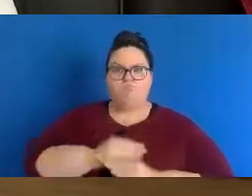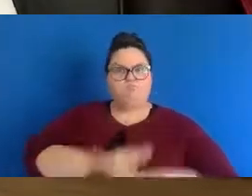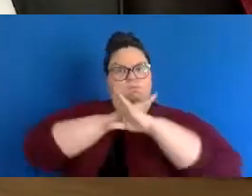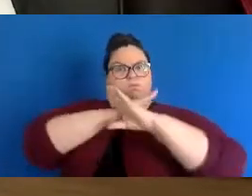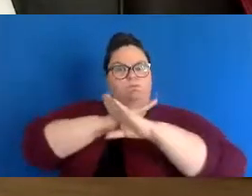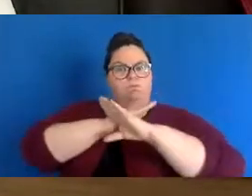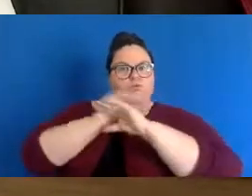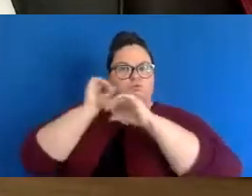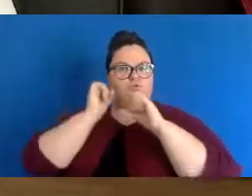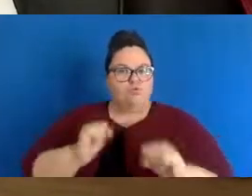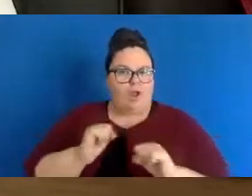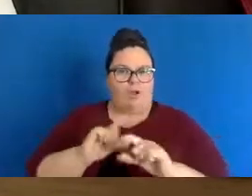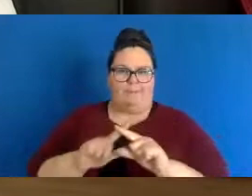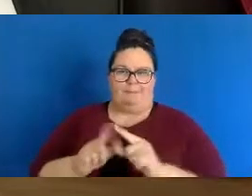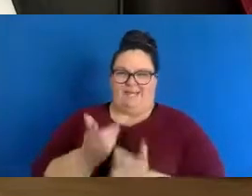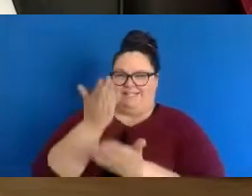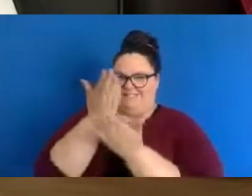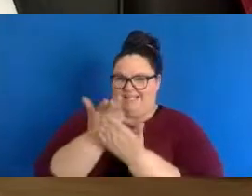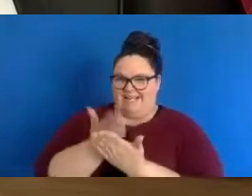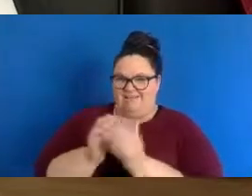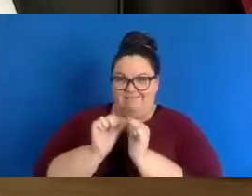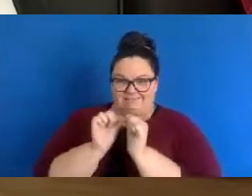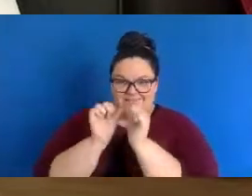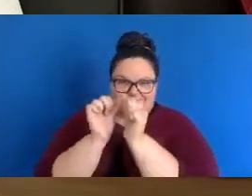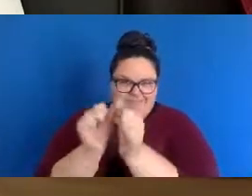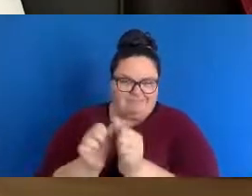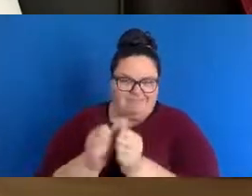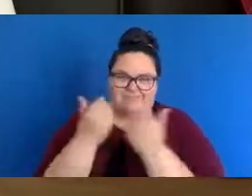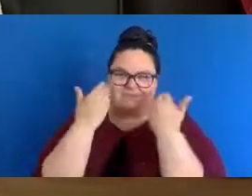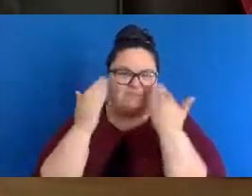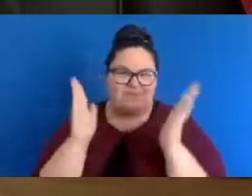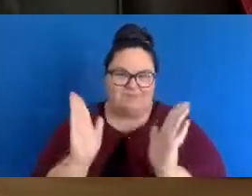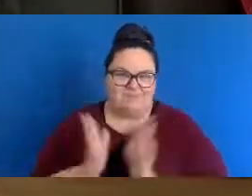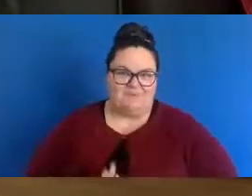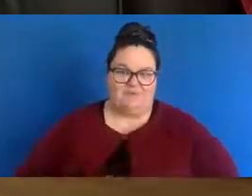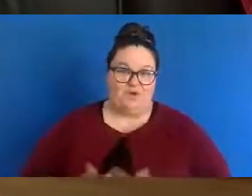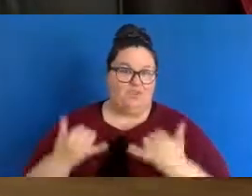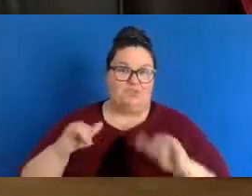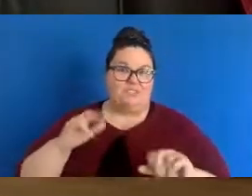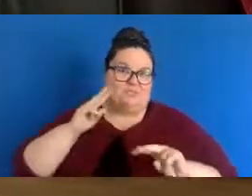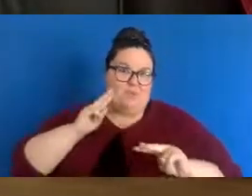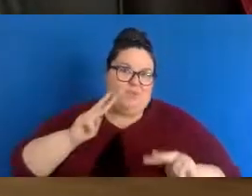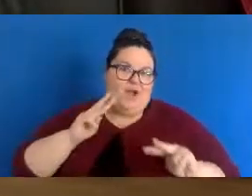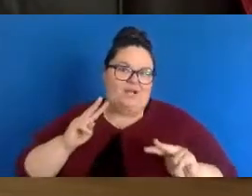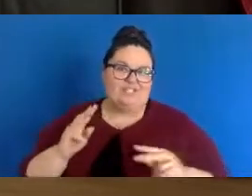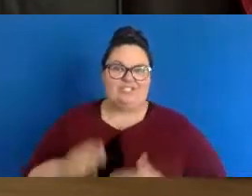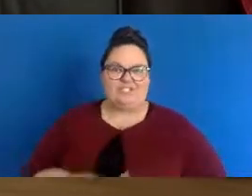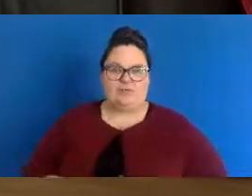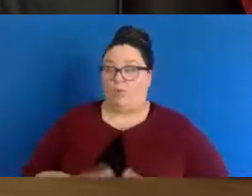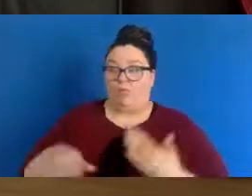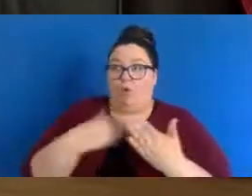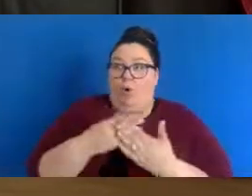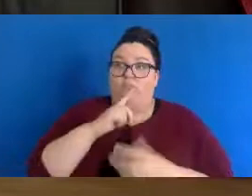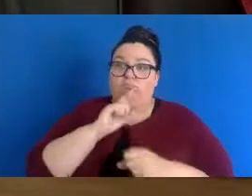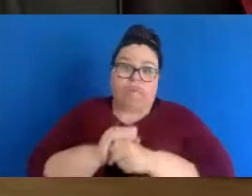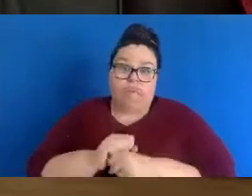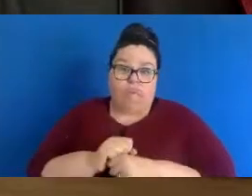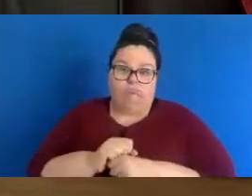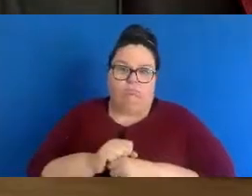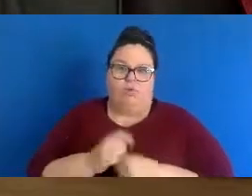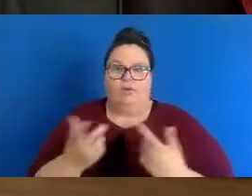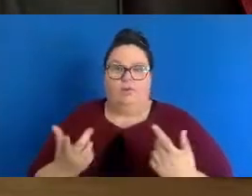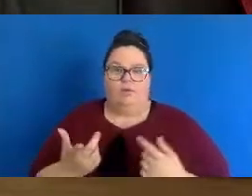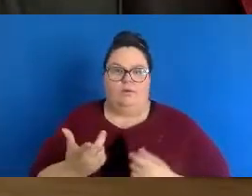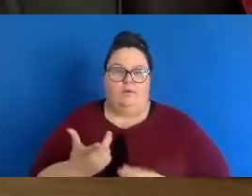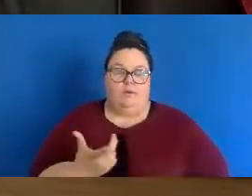However, there's not enough data to show how long that immunity lasts. And actually, we're still monitoring that with all the vaccines. We're monitoring, what